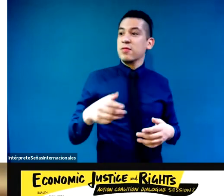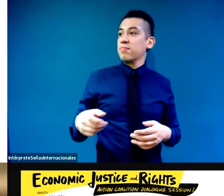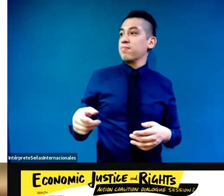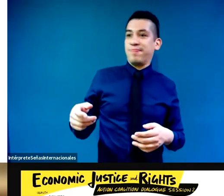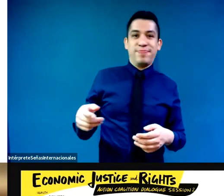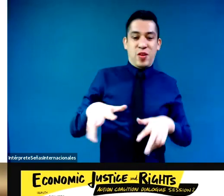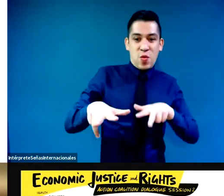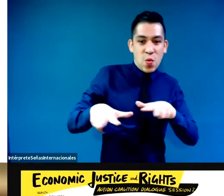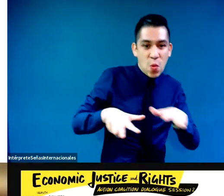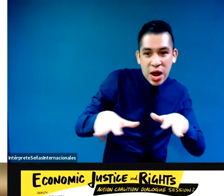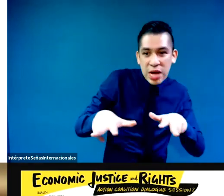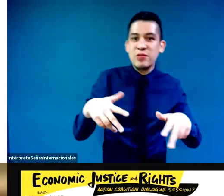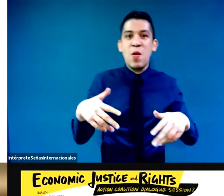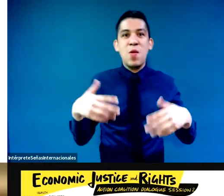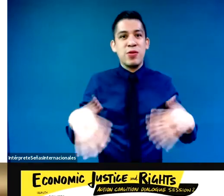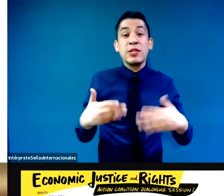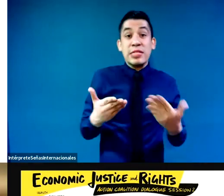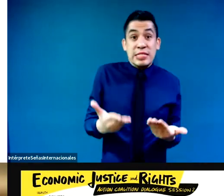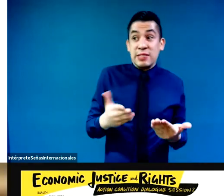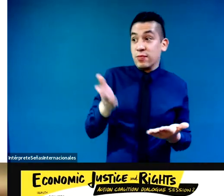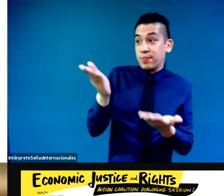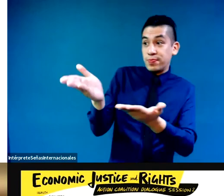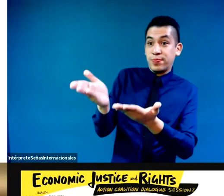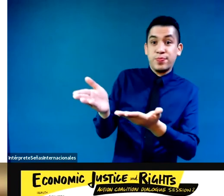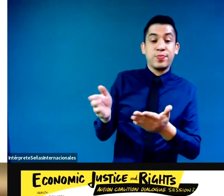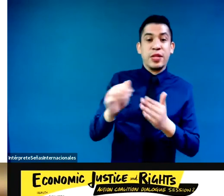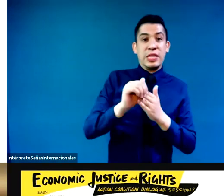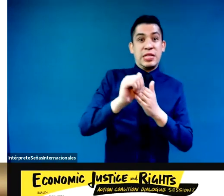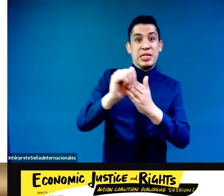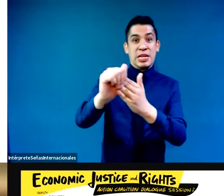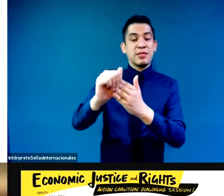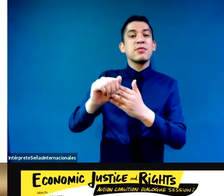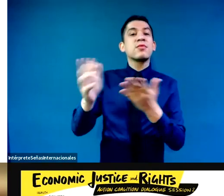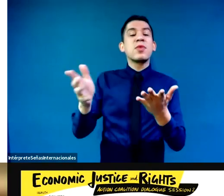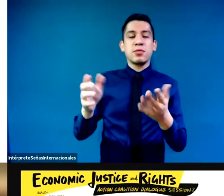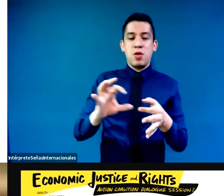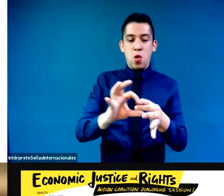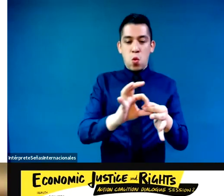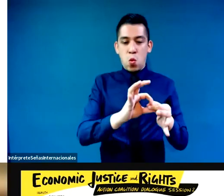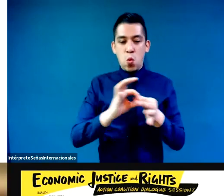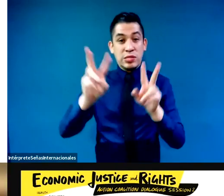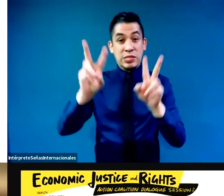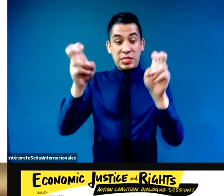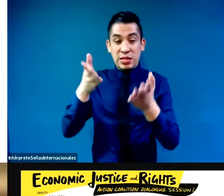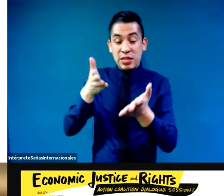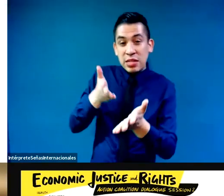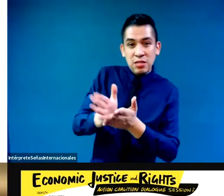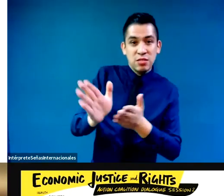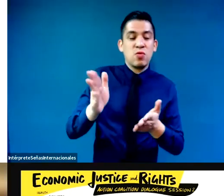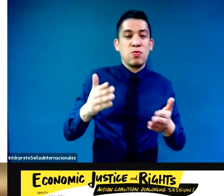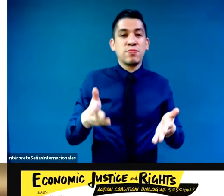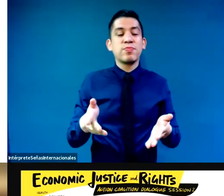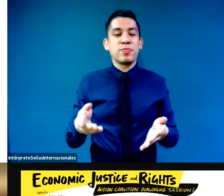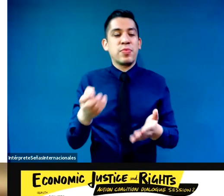Justice and Rights throughout this session. And as I invite the speakers to take the floor, I would like